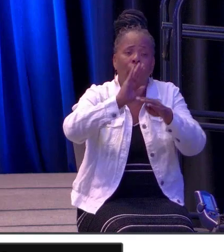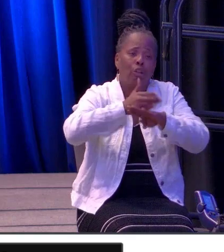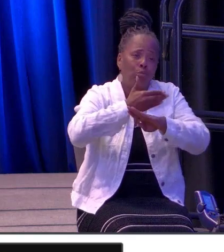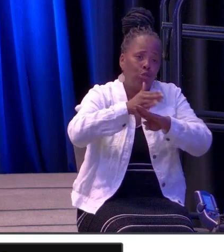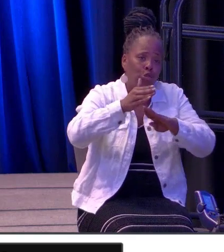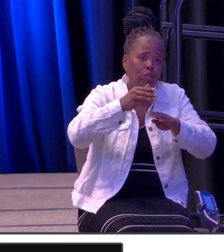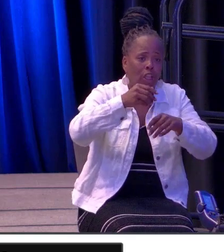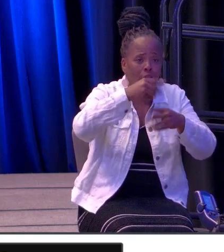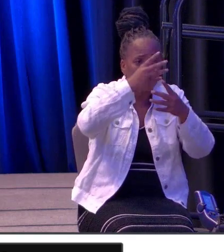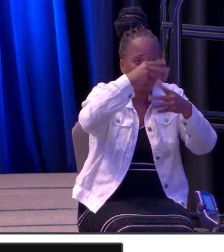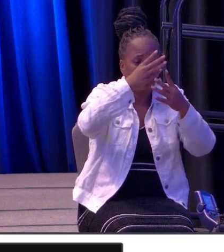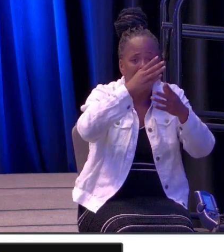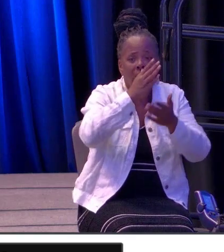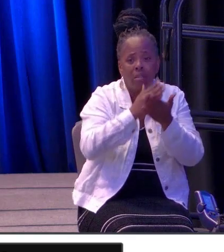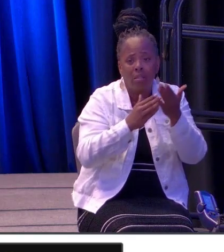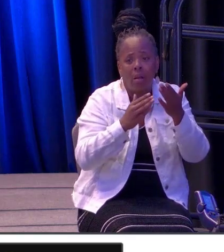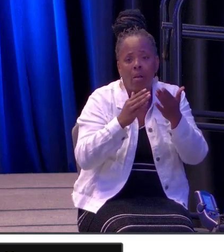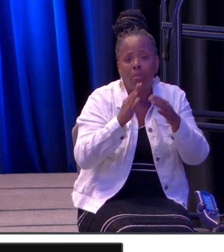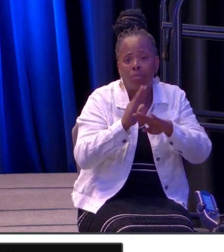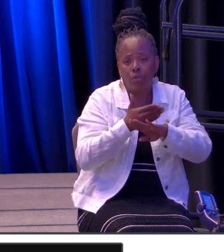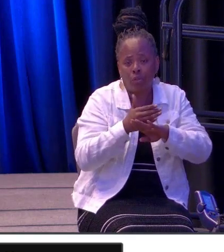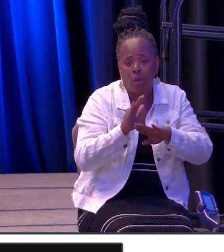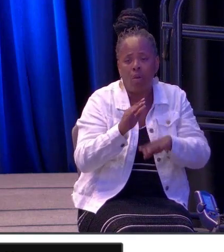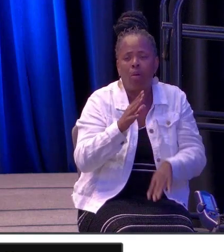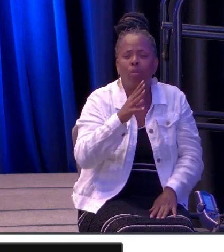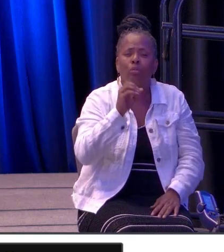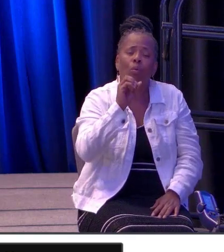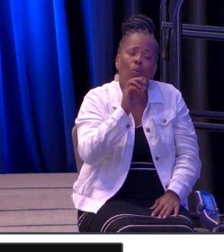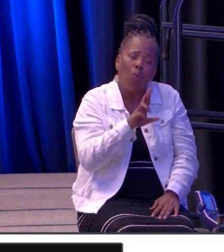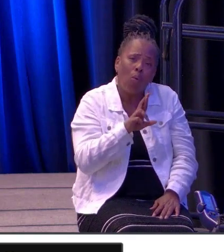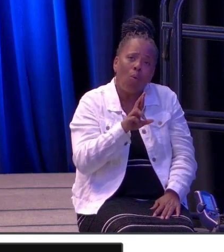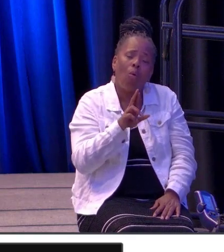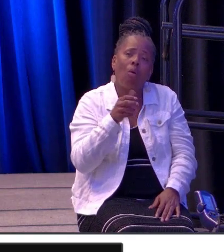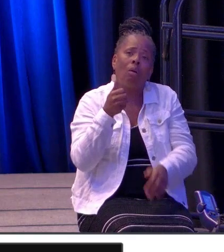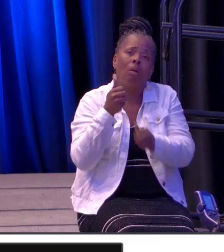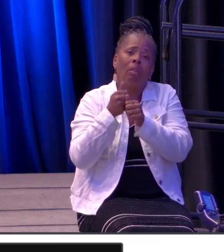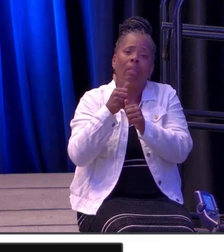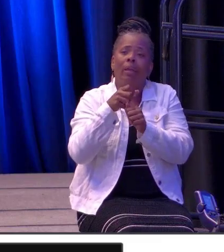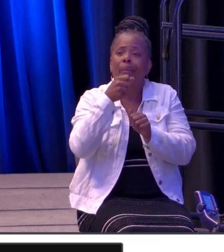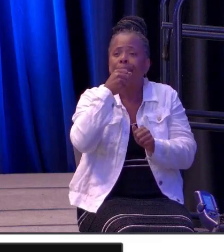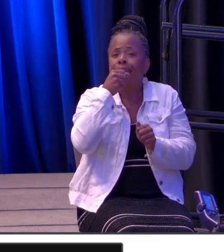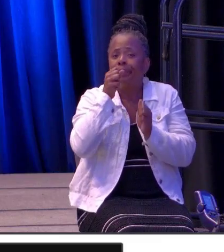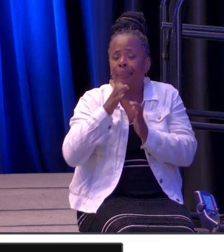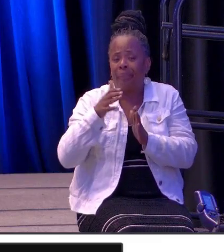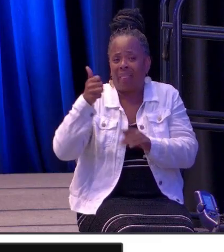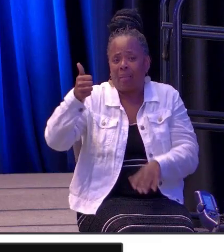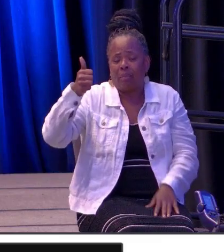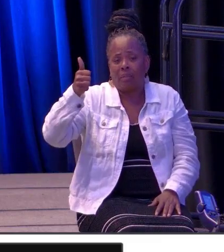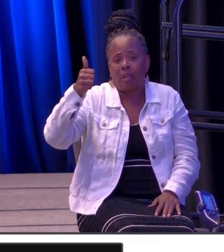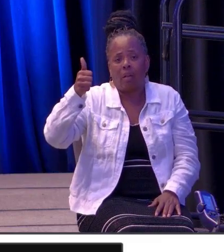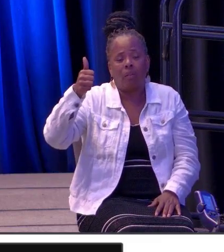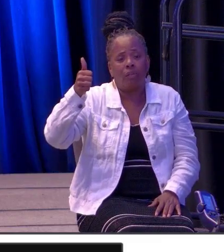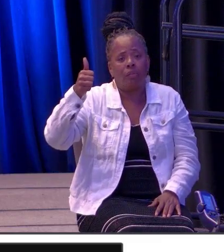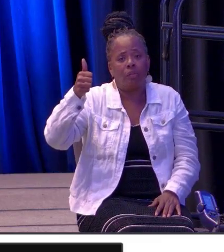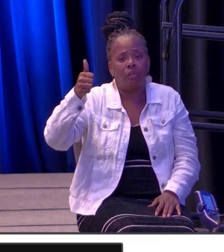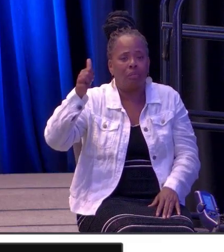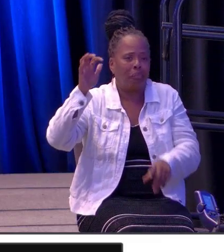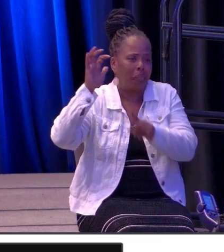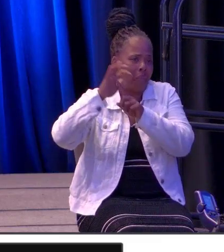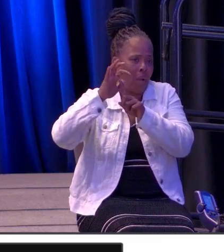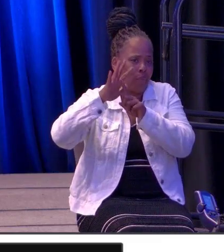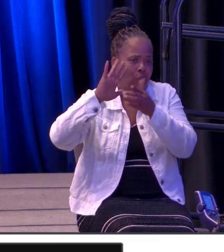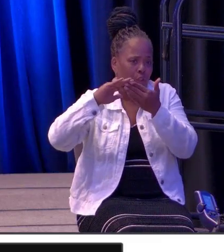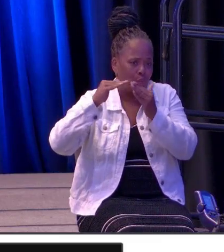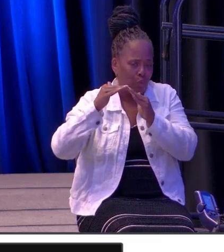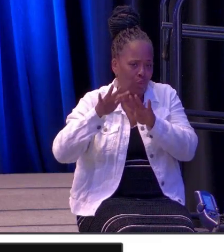on certain songs, or having artists that are really popular maybe in that